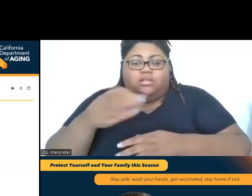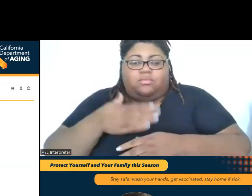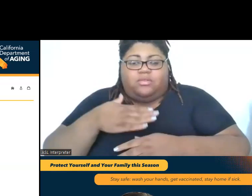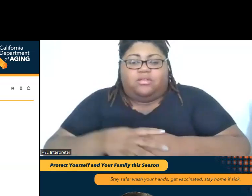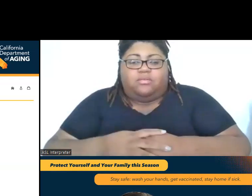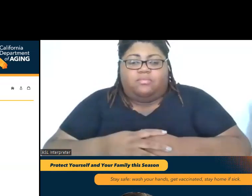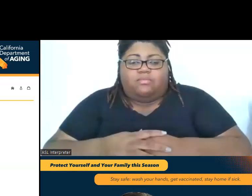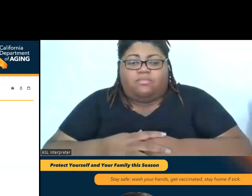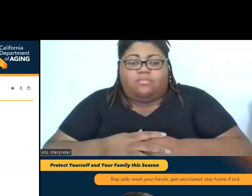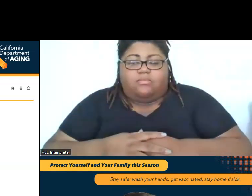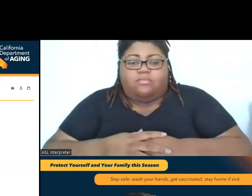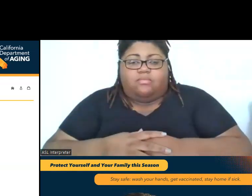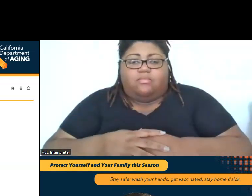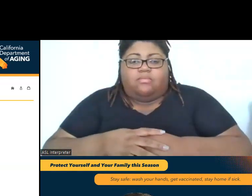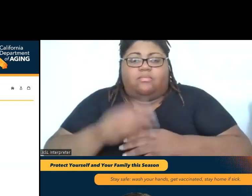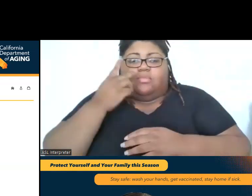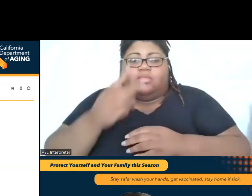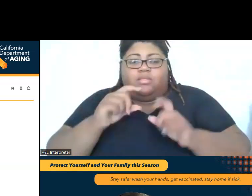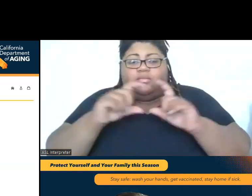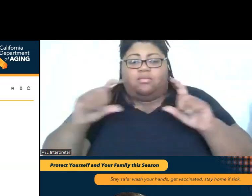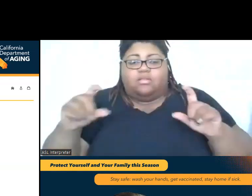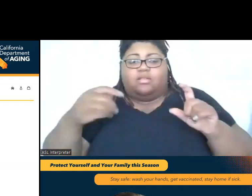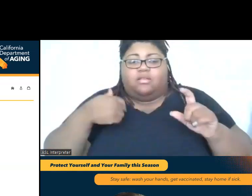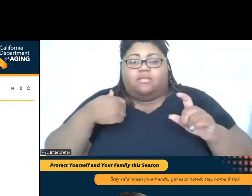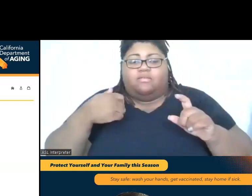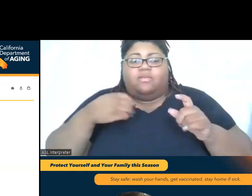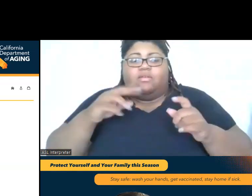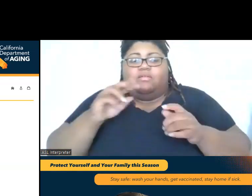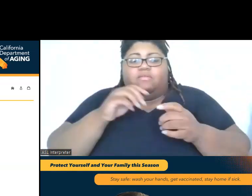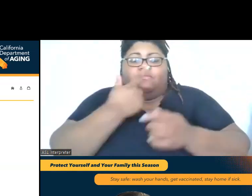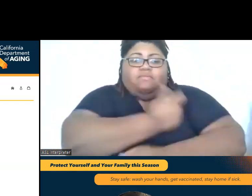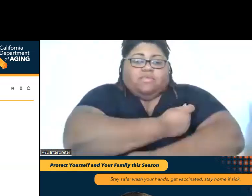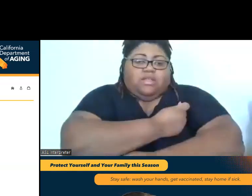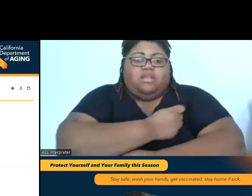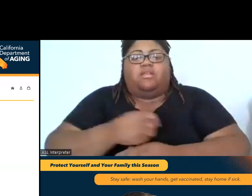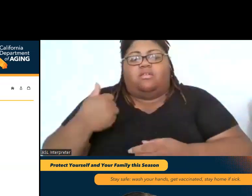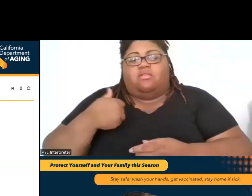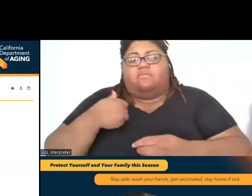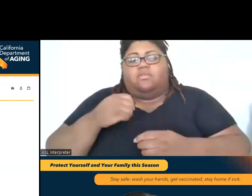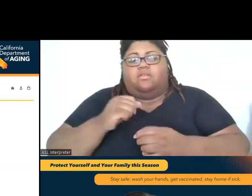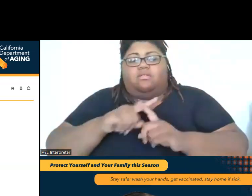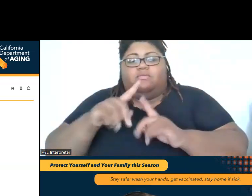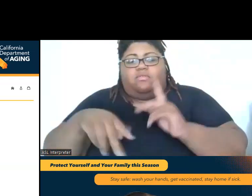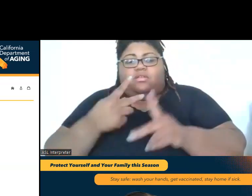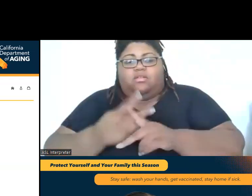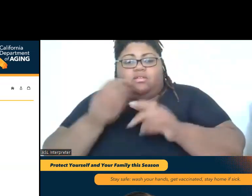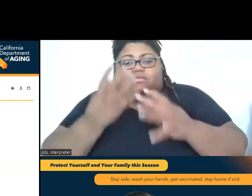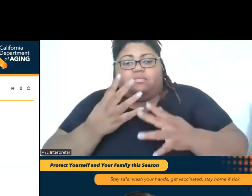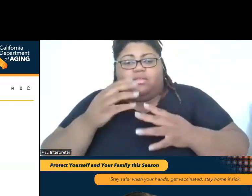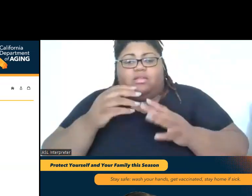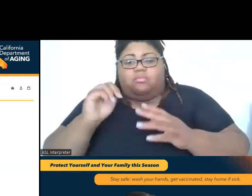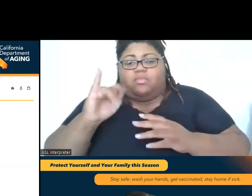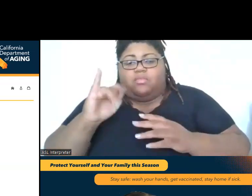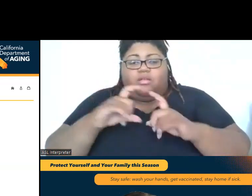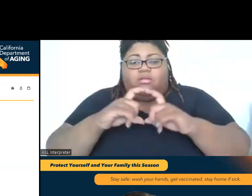And here at the portal, you'll see there's vaccination resources where there's direct mail cards, postcards that you can request that are free that will be sent